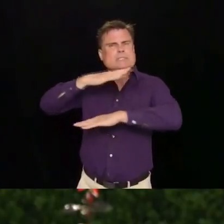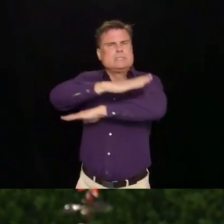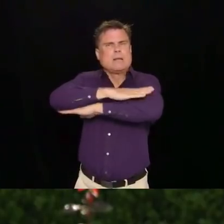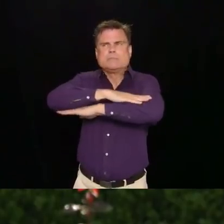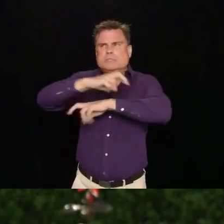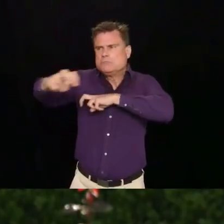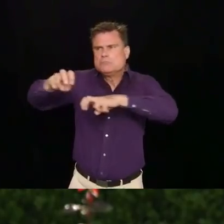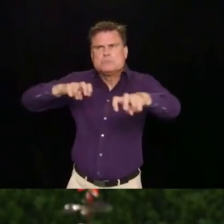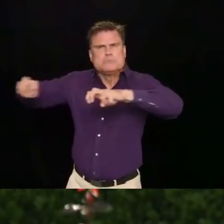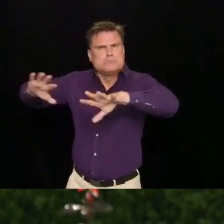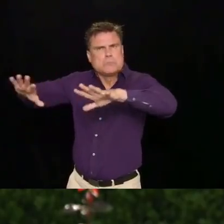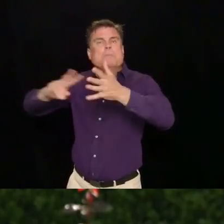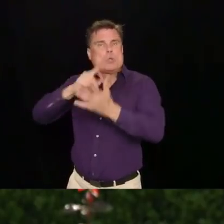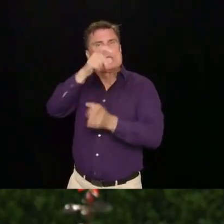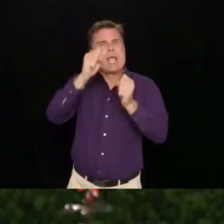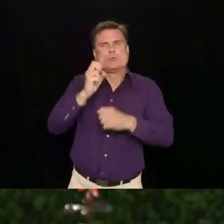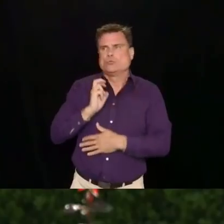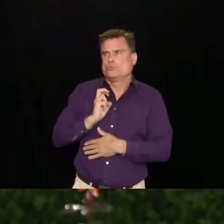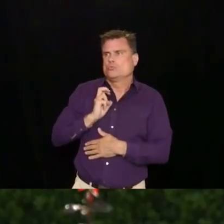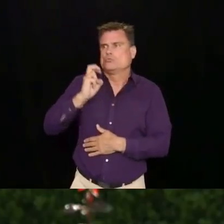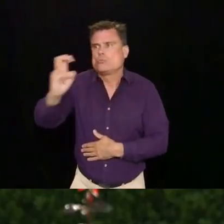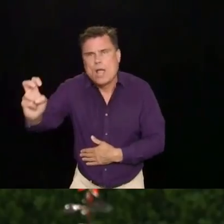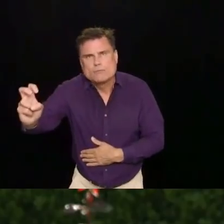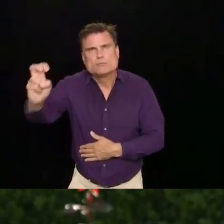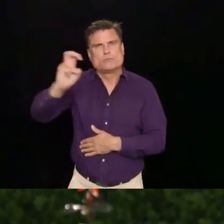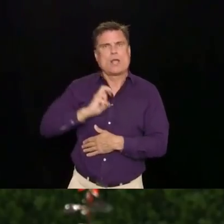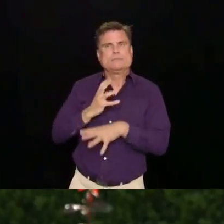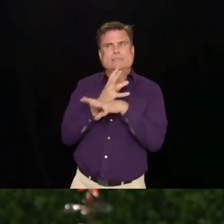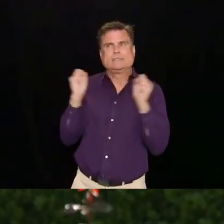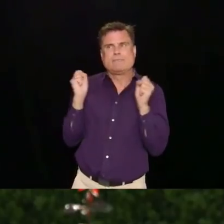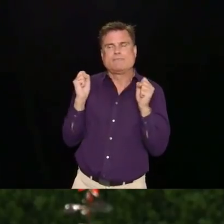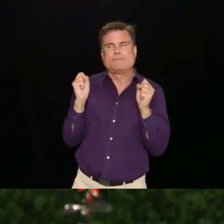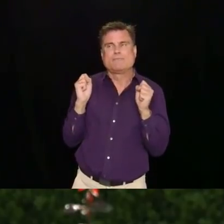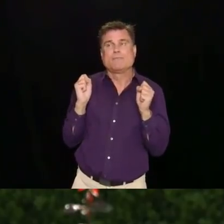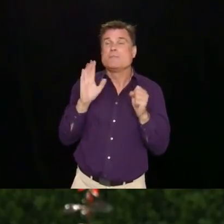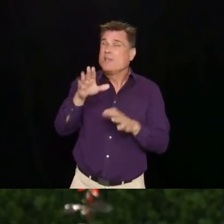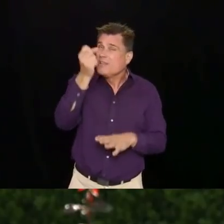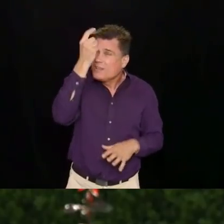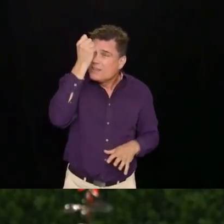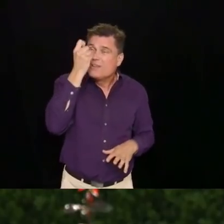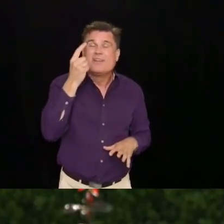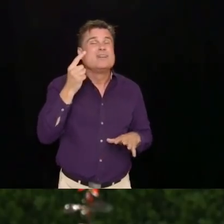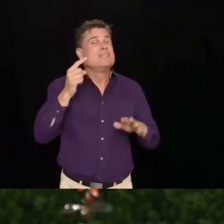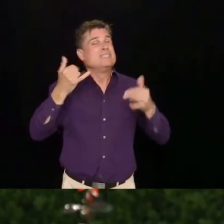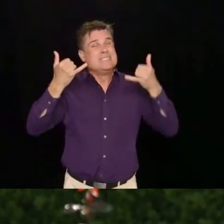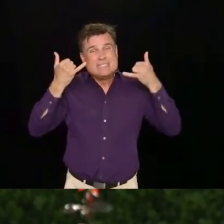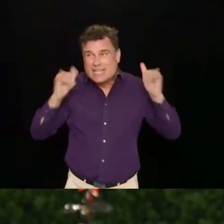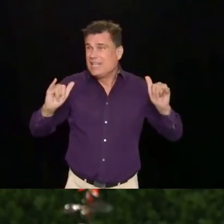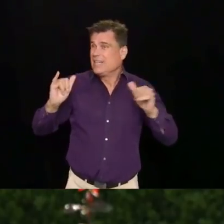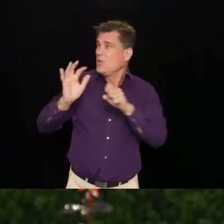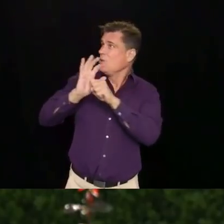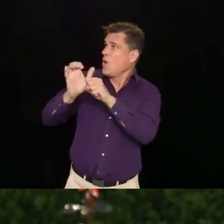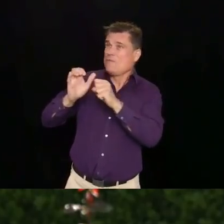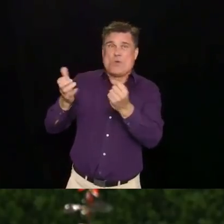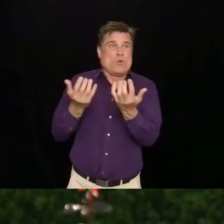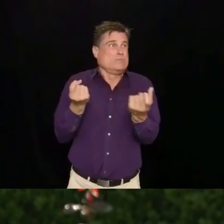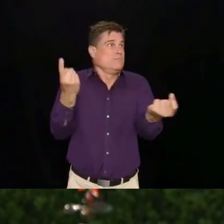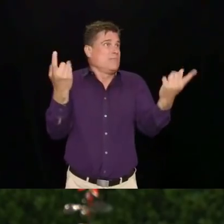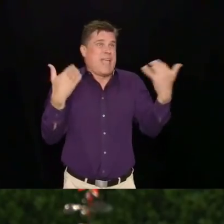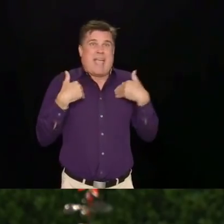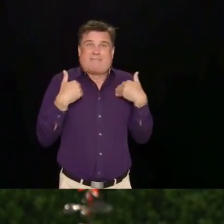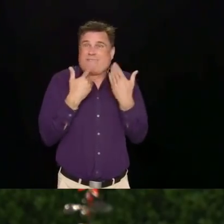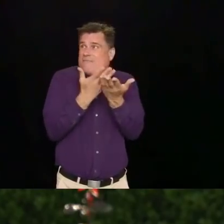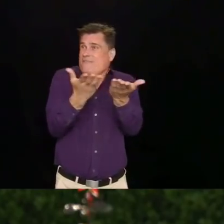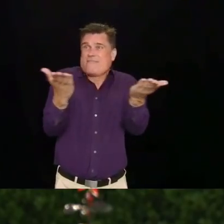possible to travel. But that doesn't take away the fact that we're living in a time of the COVID-19 pandemic. And whether we travel or whether we're at